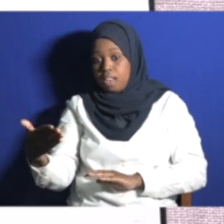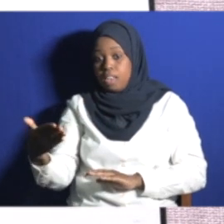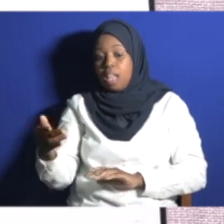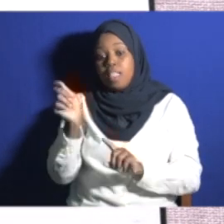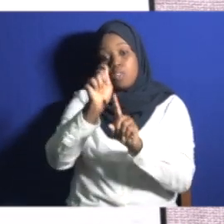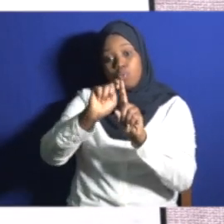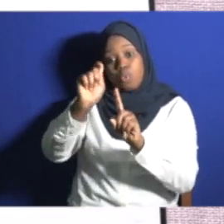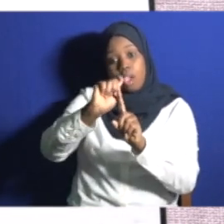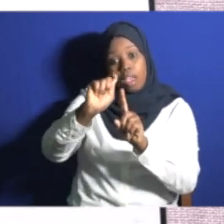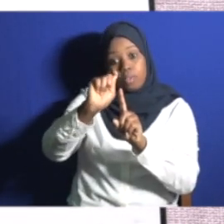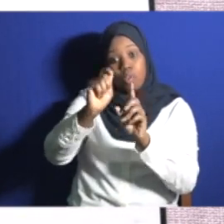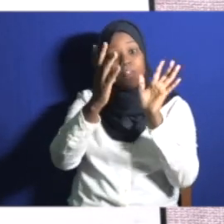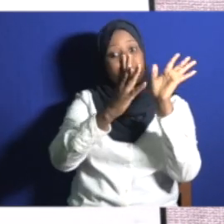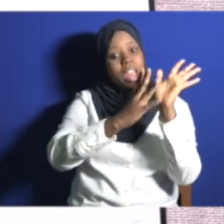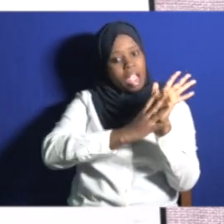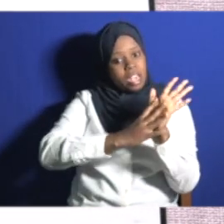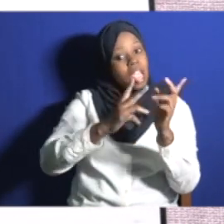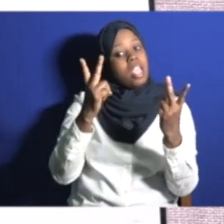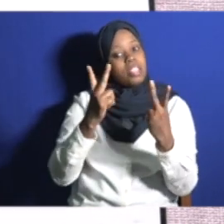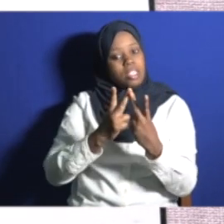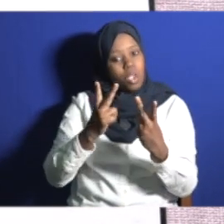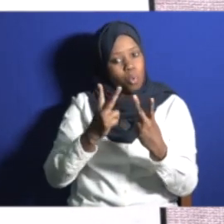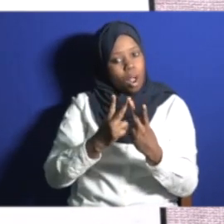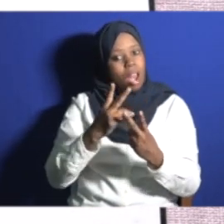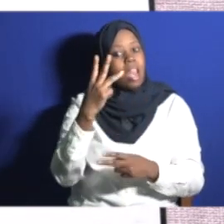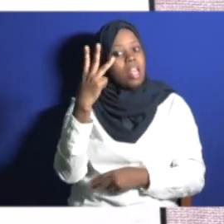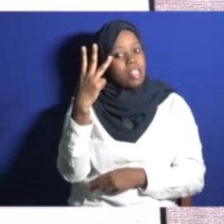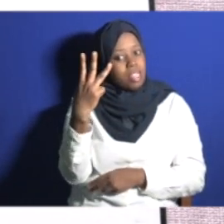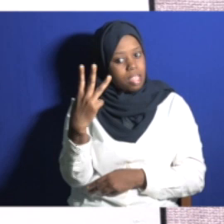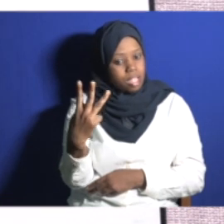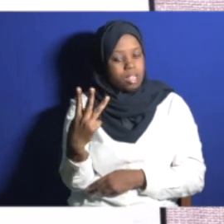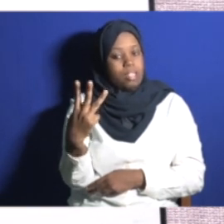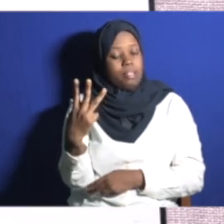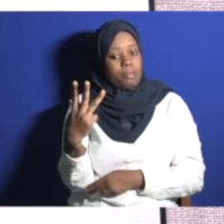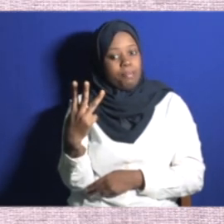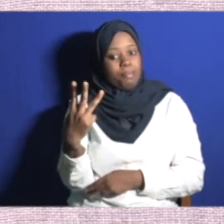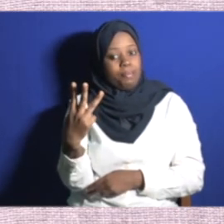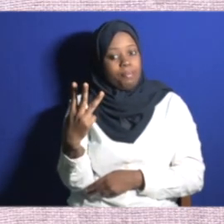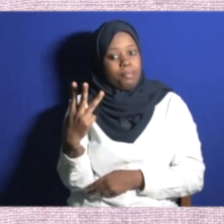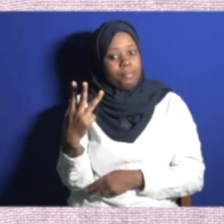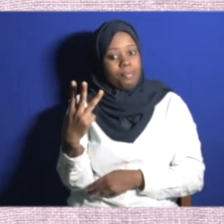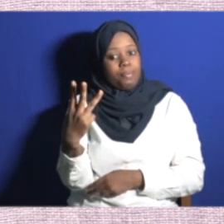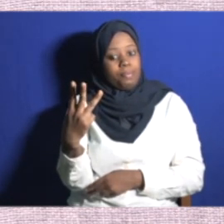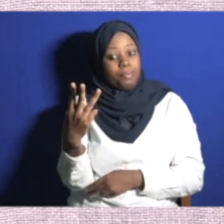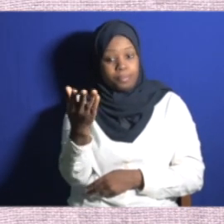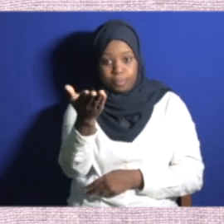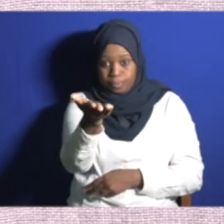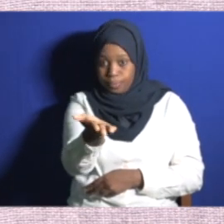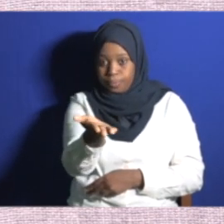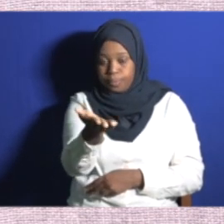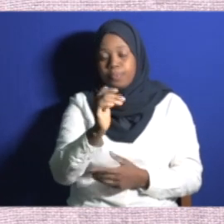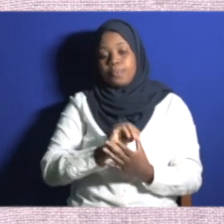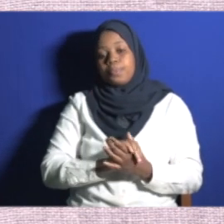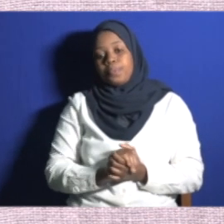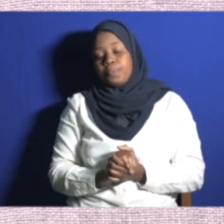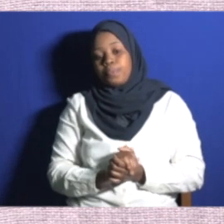then the square root of 9 is a 3. Very good. Square root of 9 is